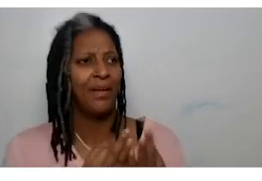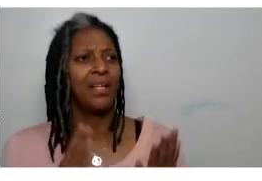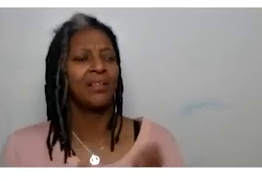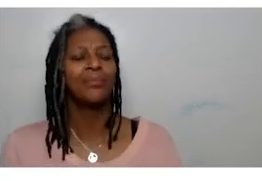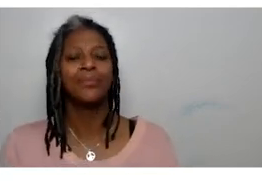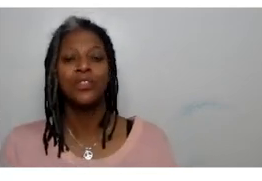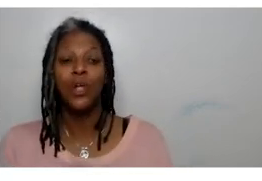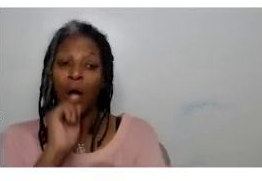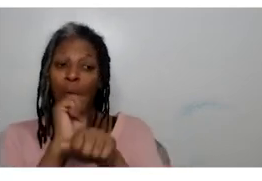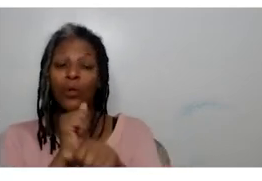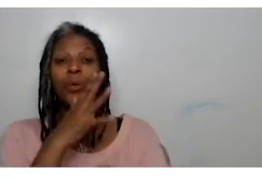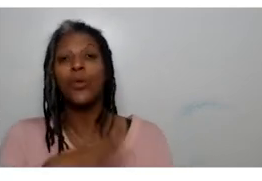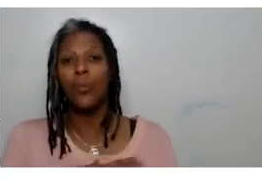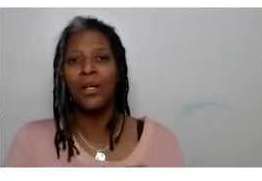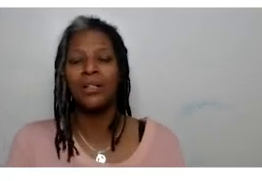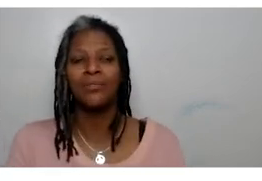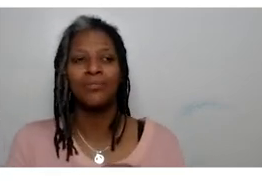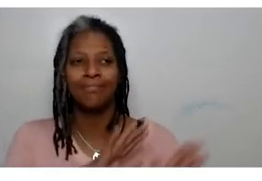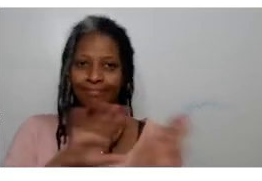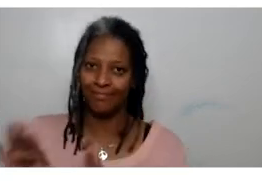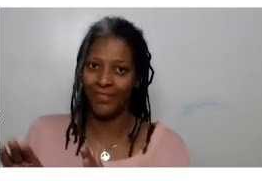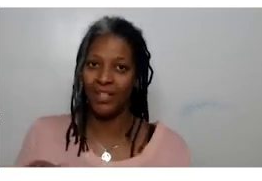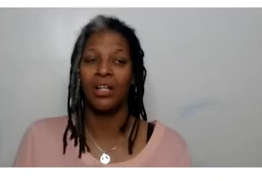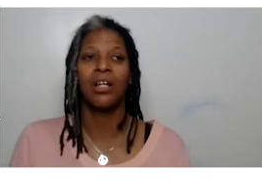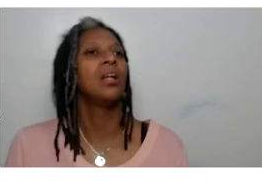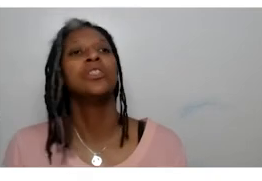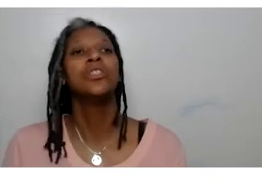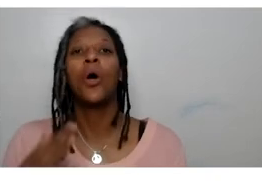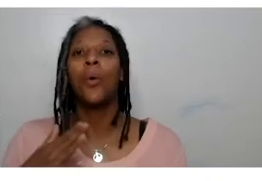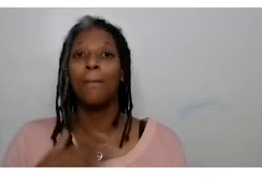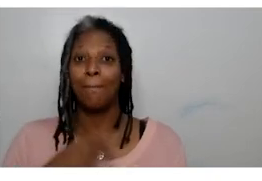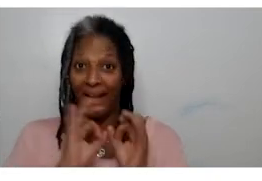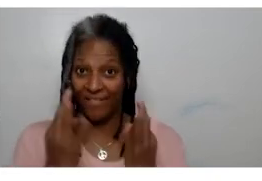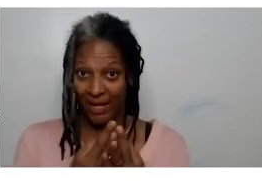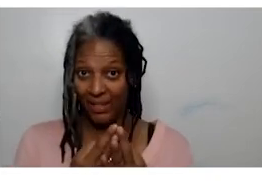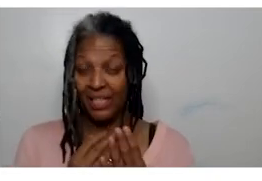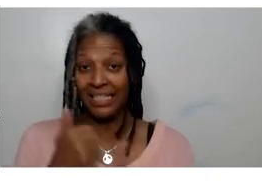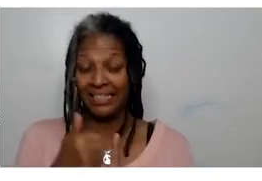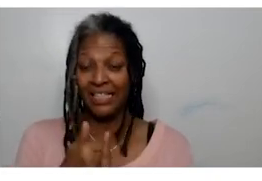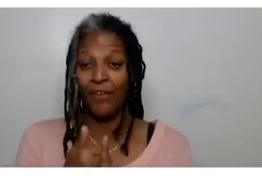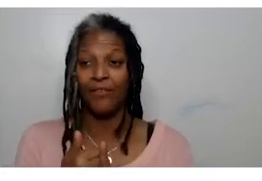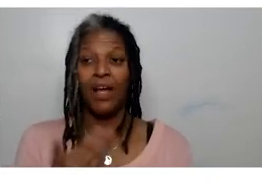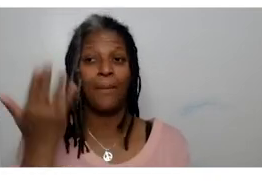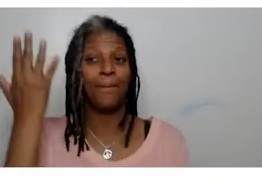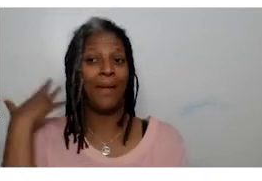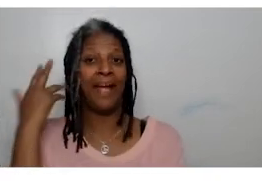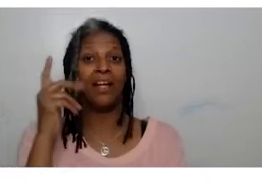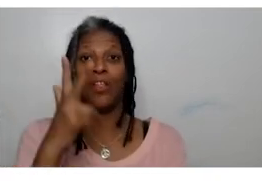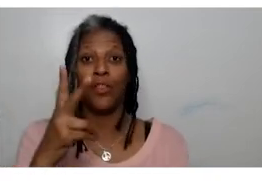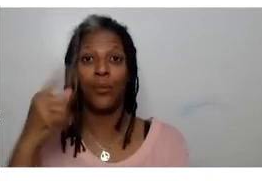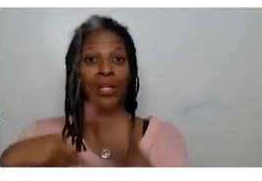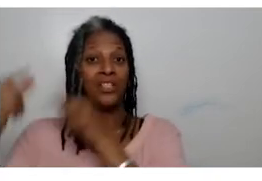give you some context, I'm a third generational prostituted woman in my family. Every woman in my family and my geogram